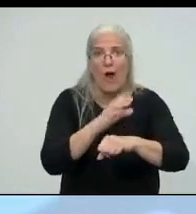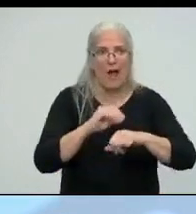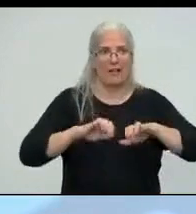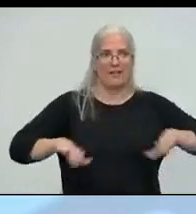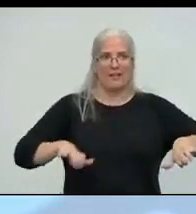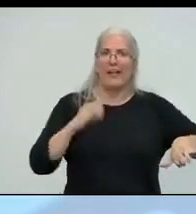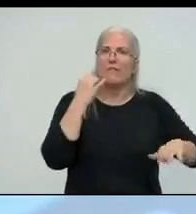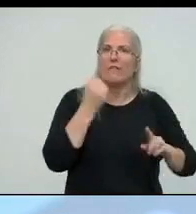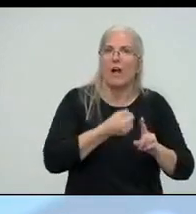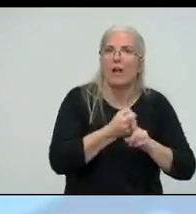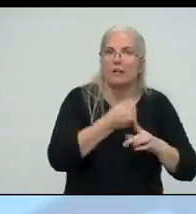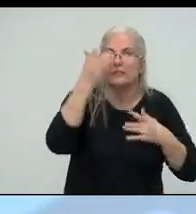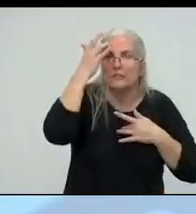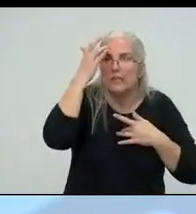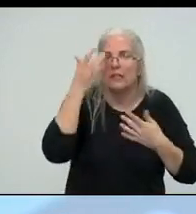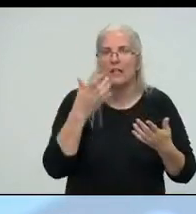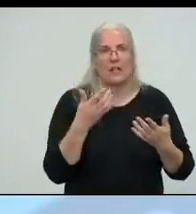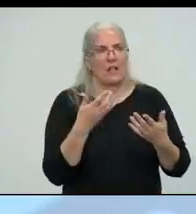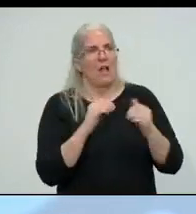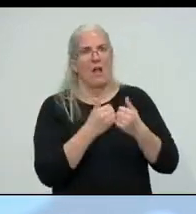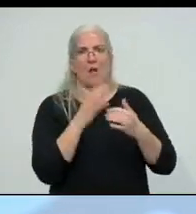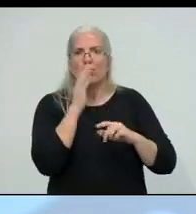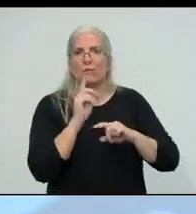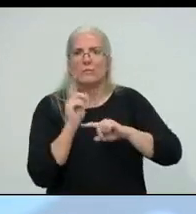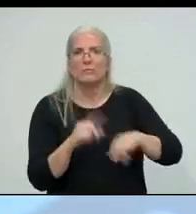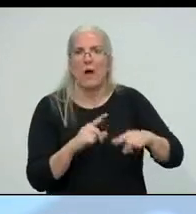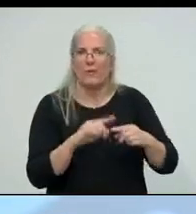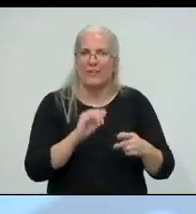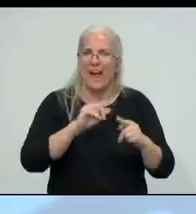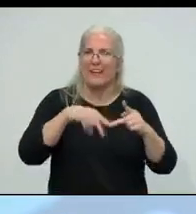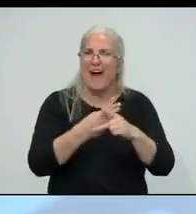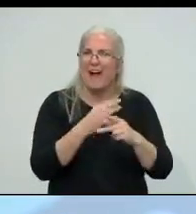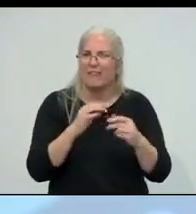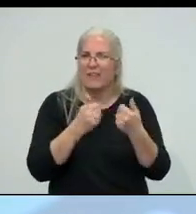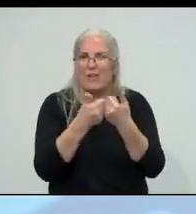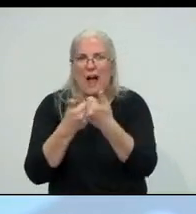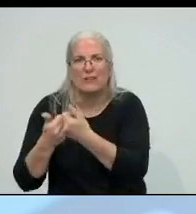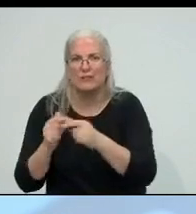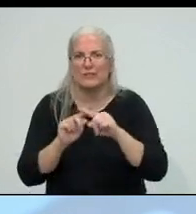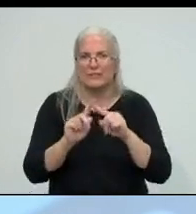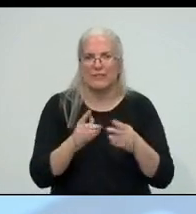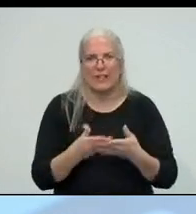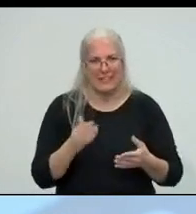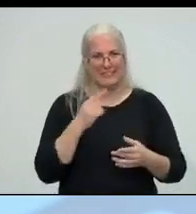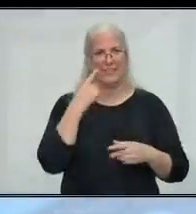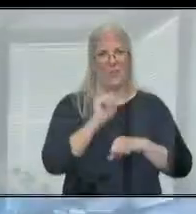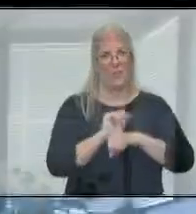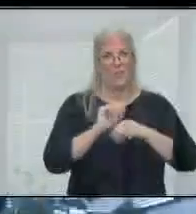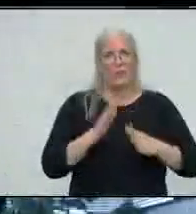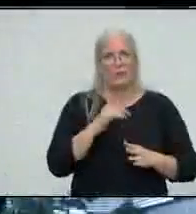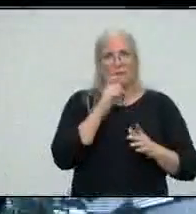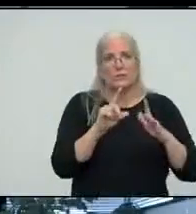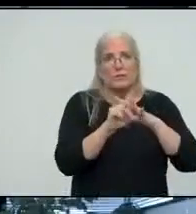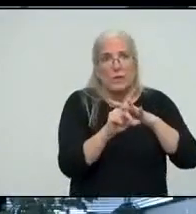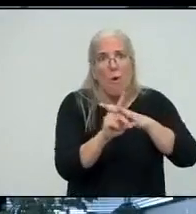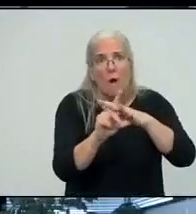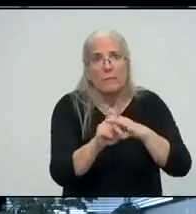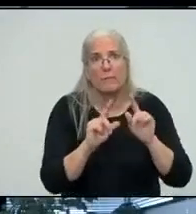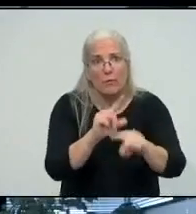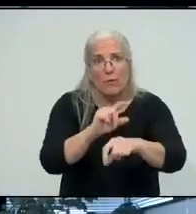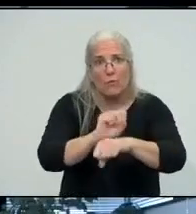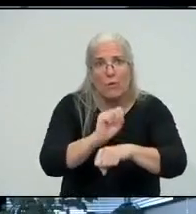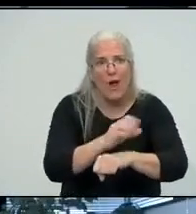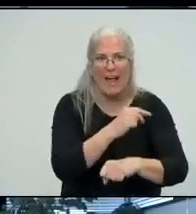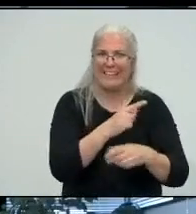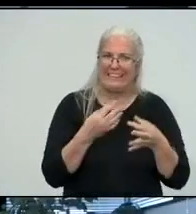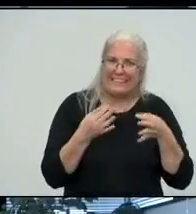to respond to those types of needs. How do we ensure that workers who are continuing to show up at essential work are protected as employees as well? So